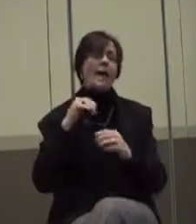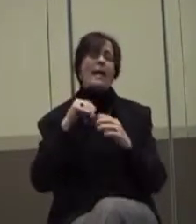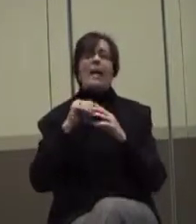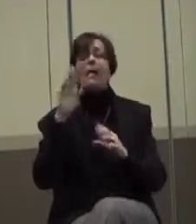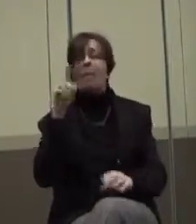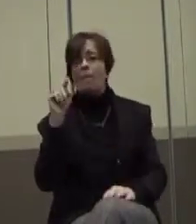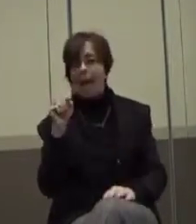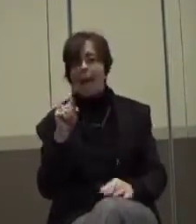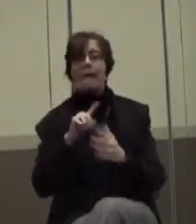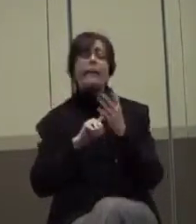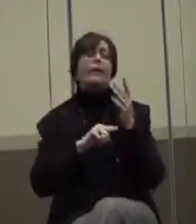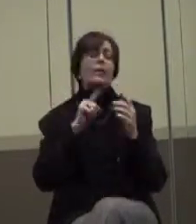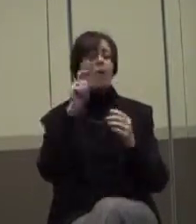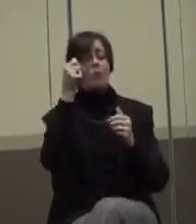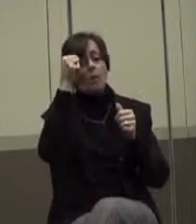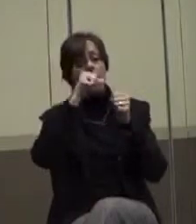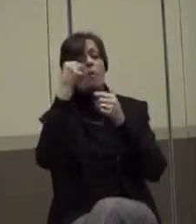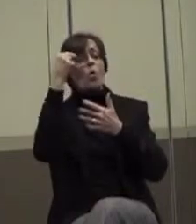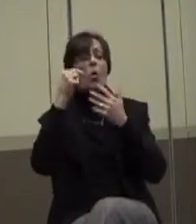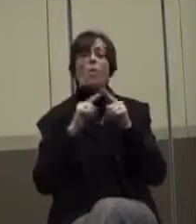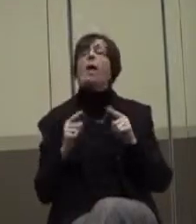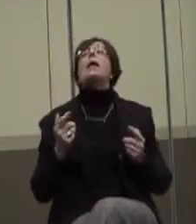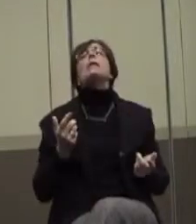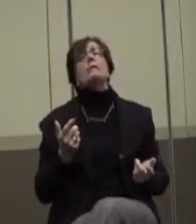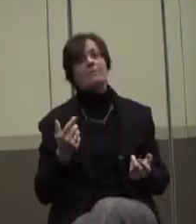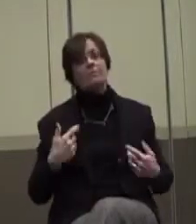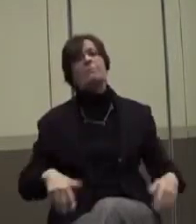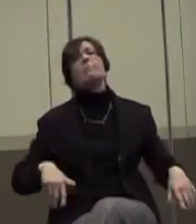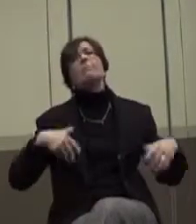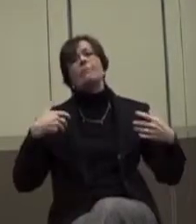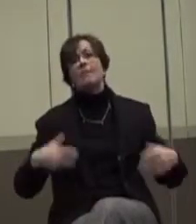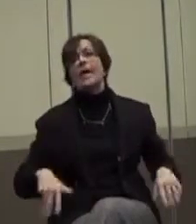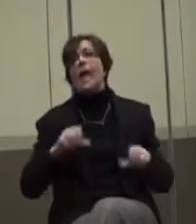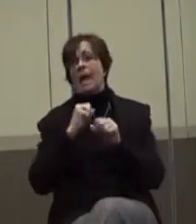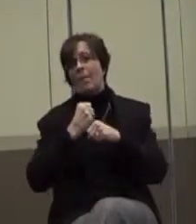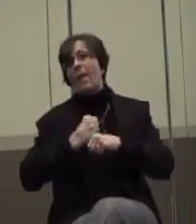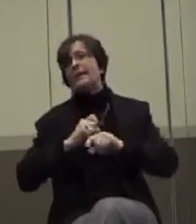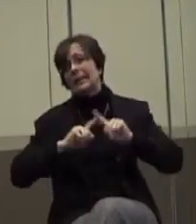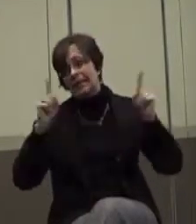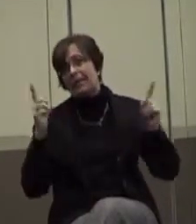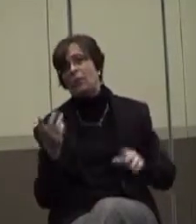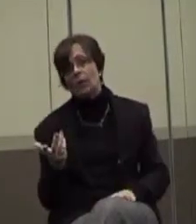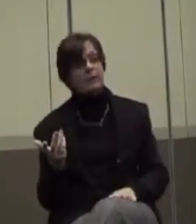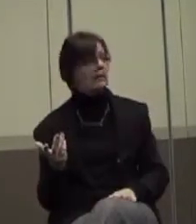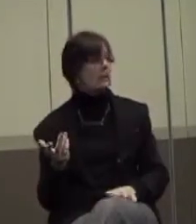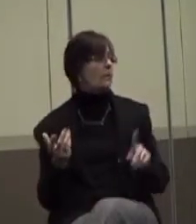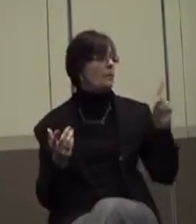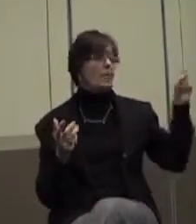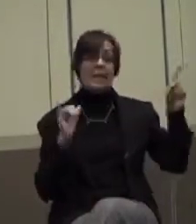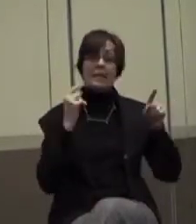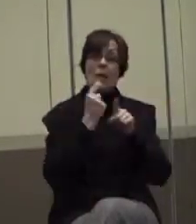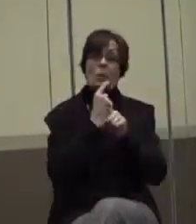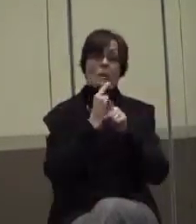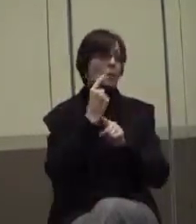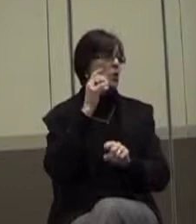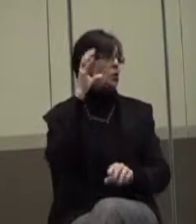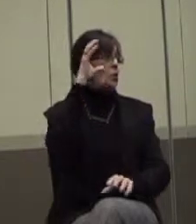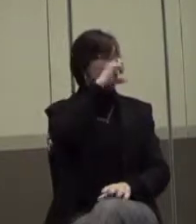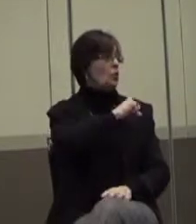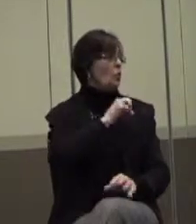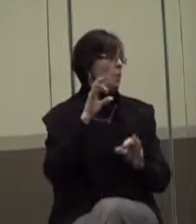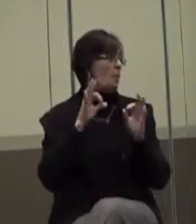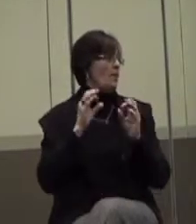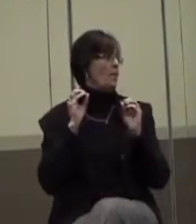kind of stuff, you got to remember it, but wow, this really makes a difference. Is it reasonable to assume if there's no